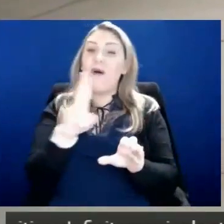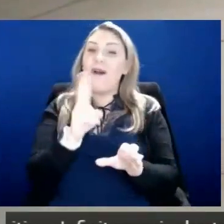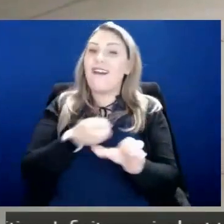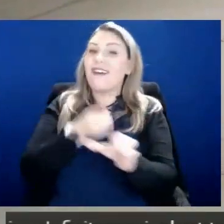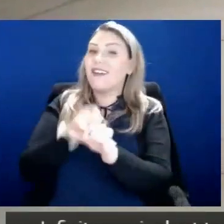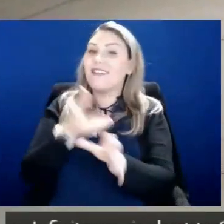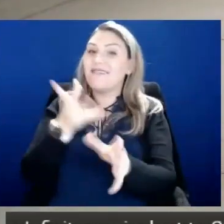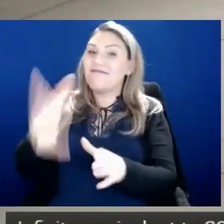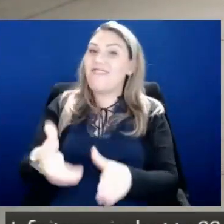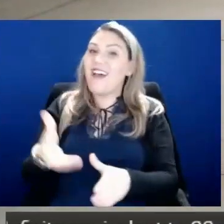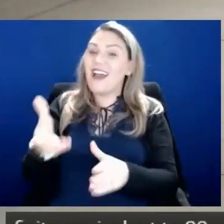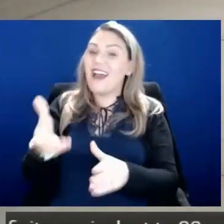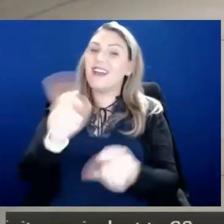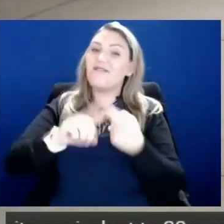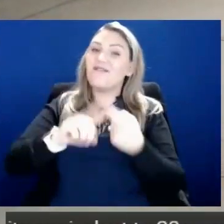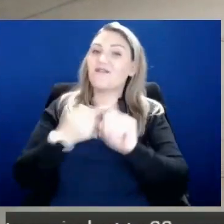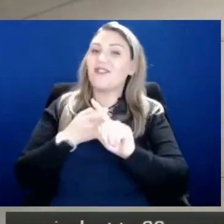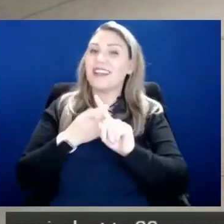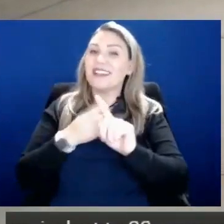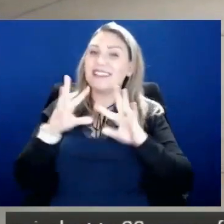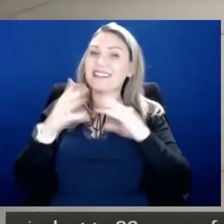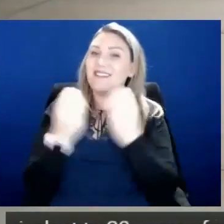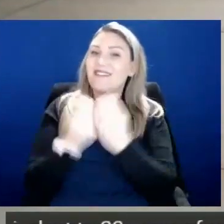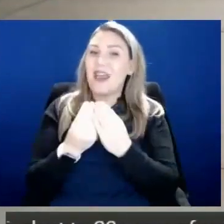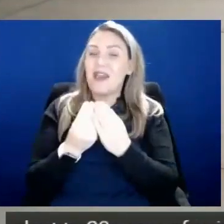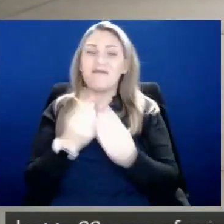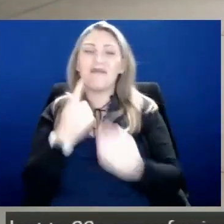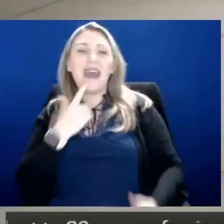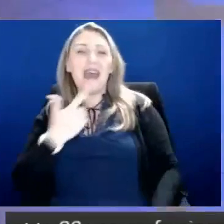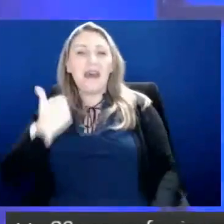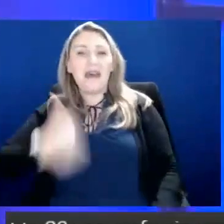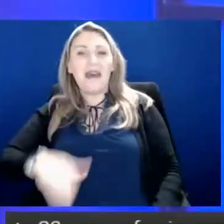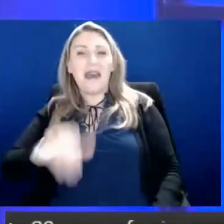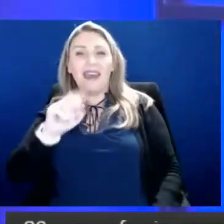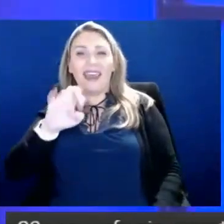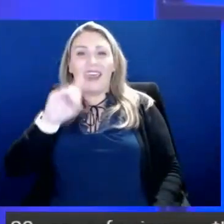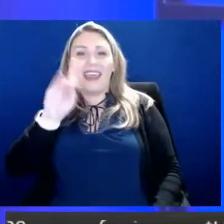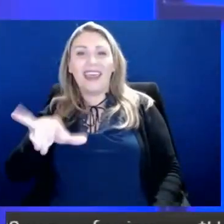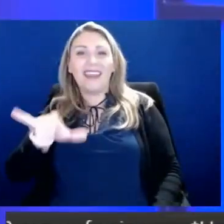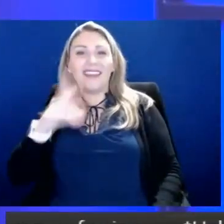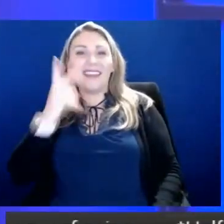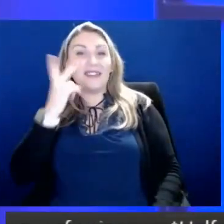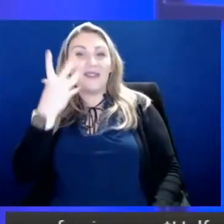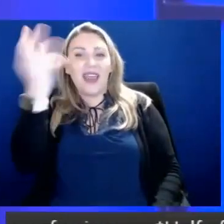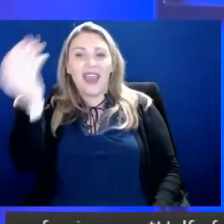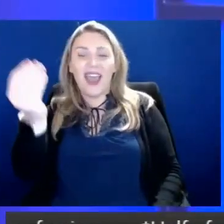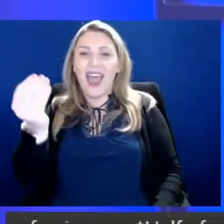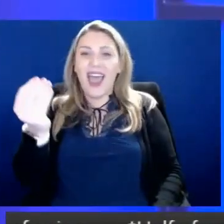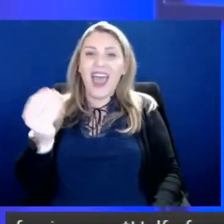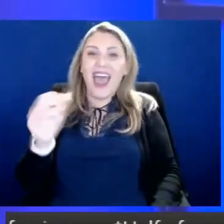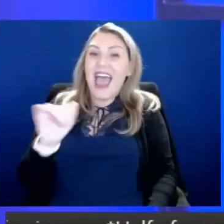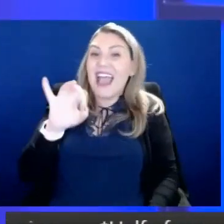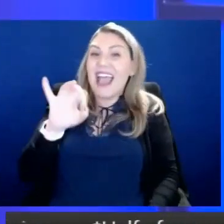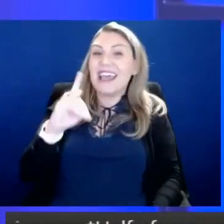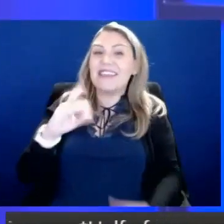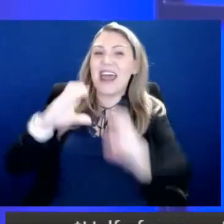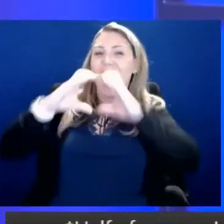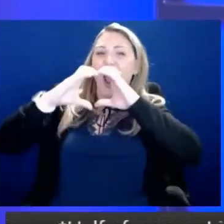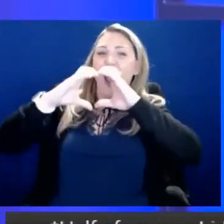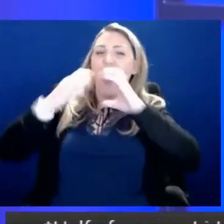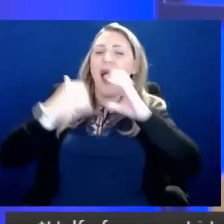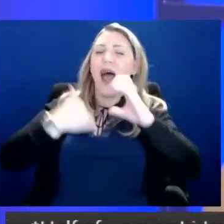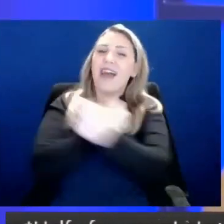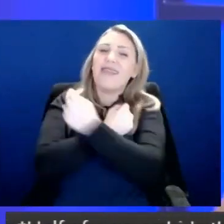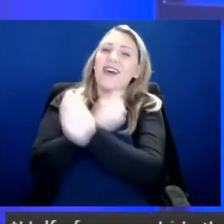trail. I'm Anthony Nickens. I'll see you out there. That is funny. All right, Anthony, I love your heart. I'll take your heart anytime,